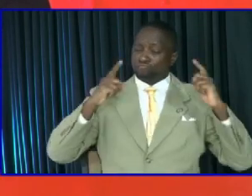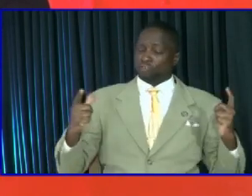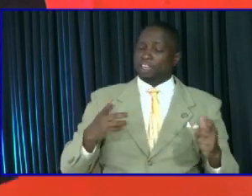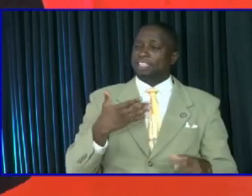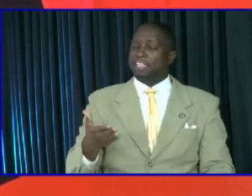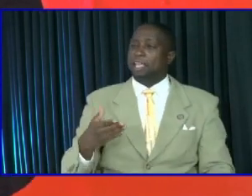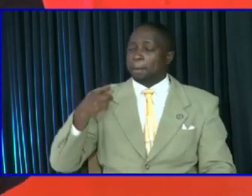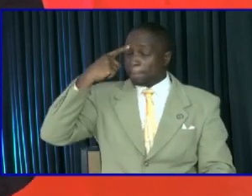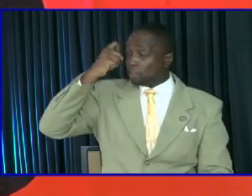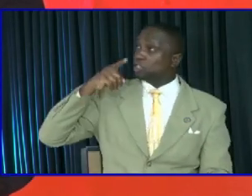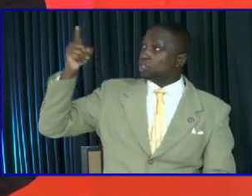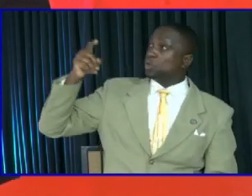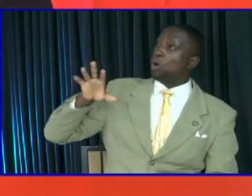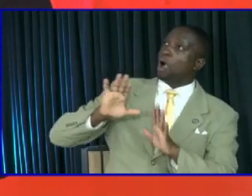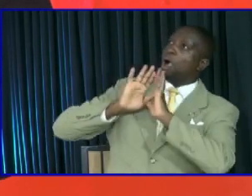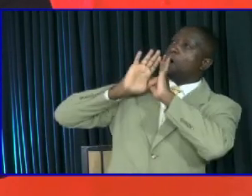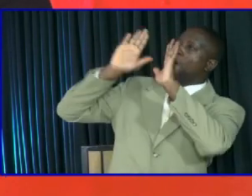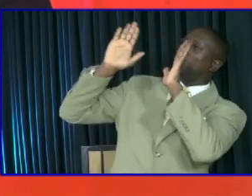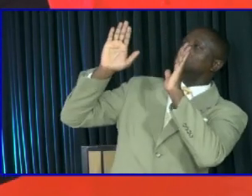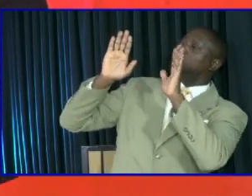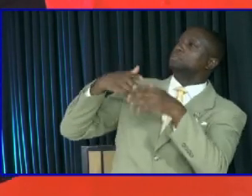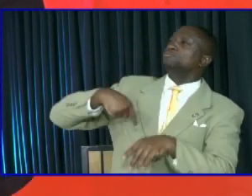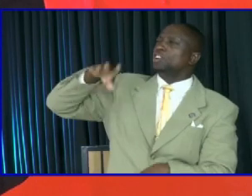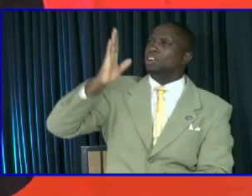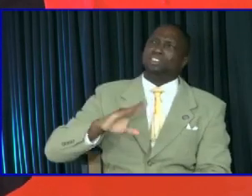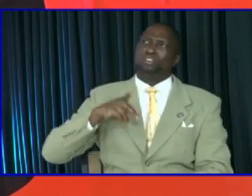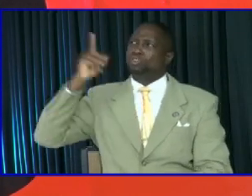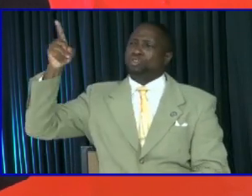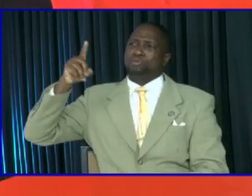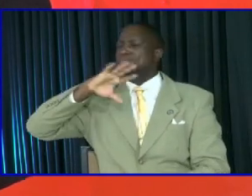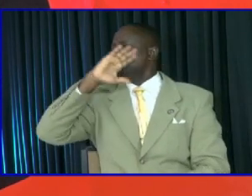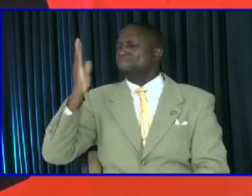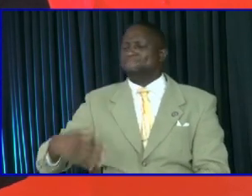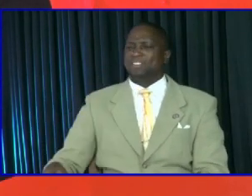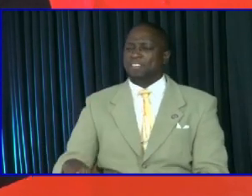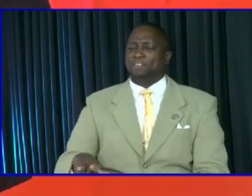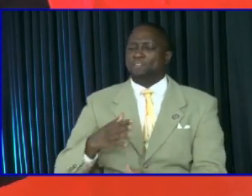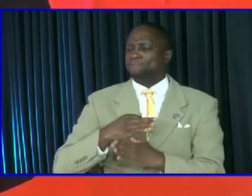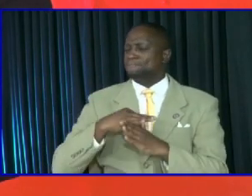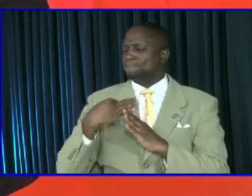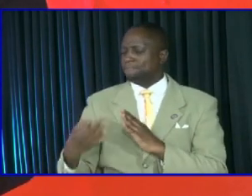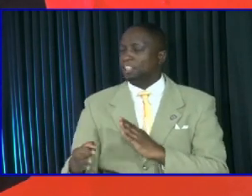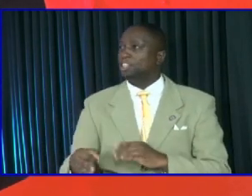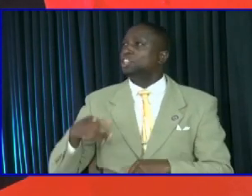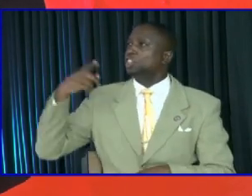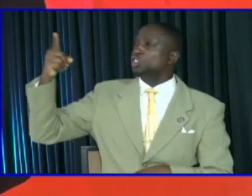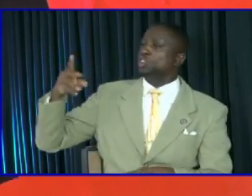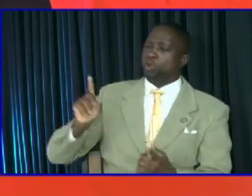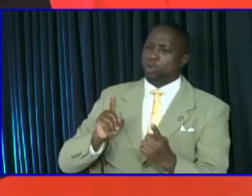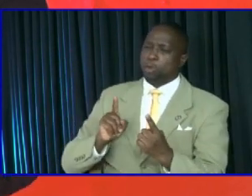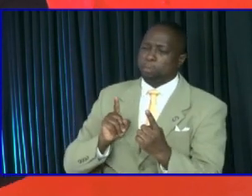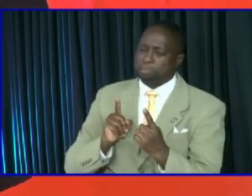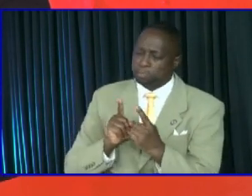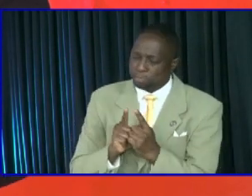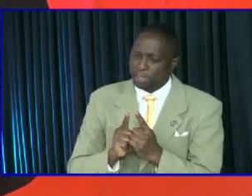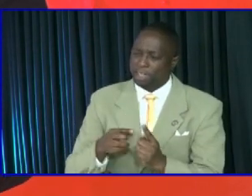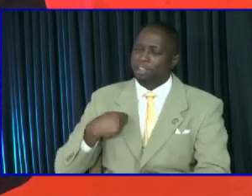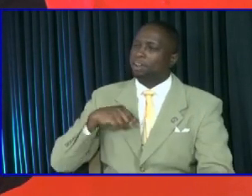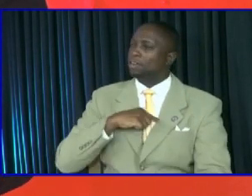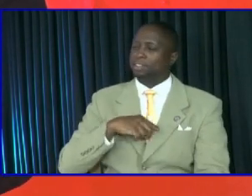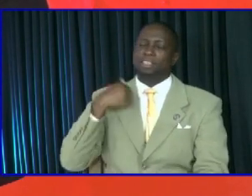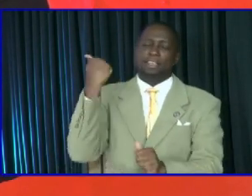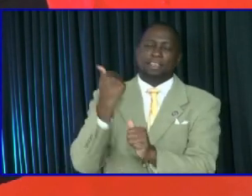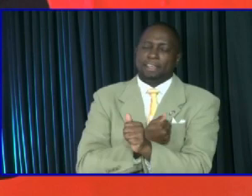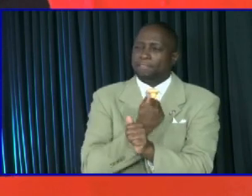are an awesome God. You're a God that never fails. You're a God that meets your children at our point of need,